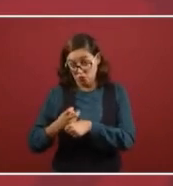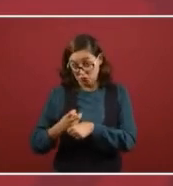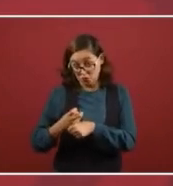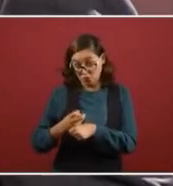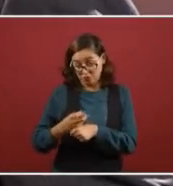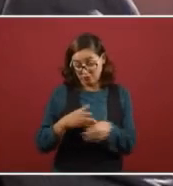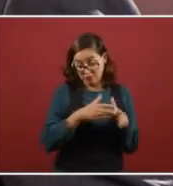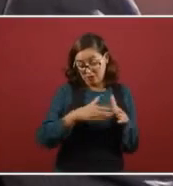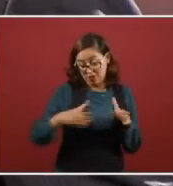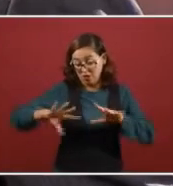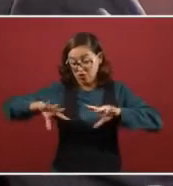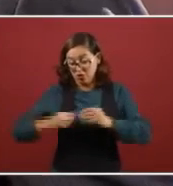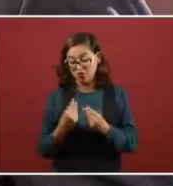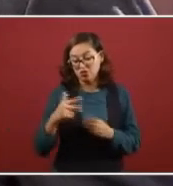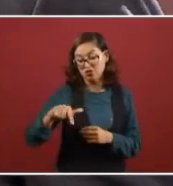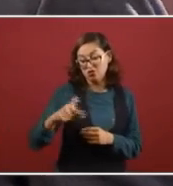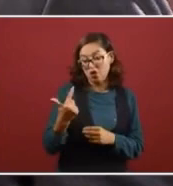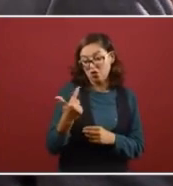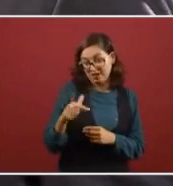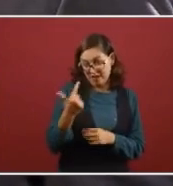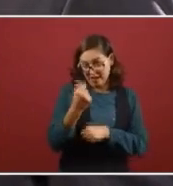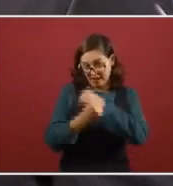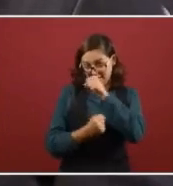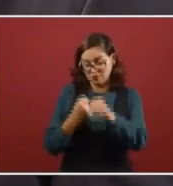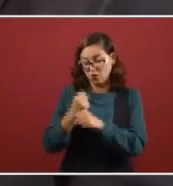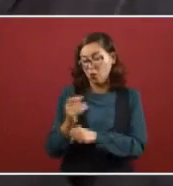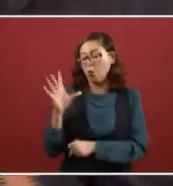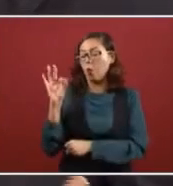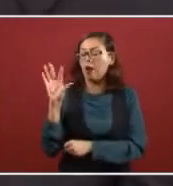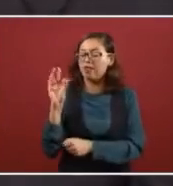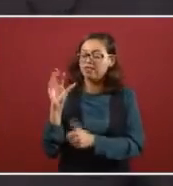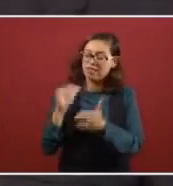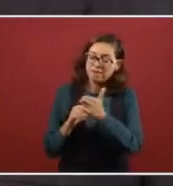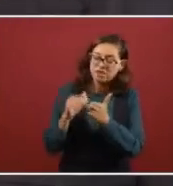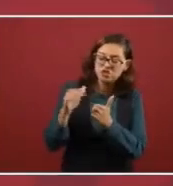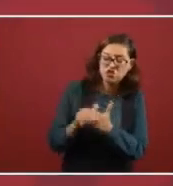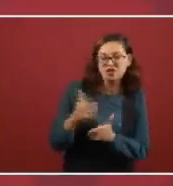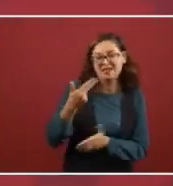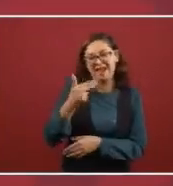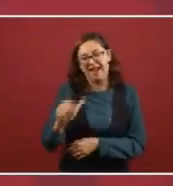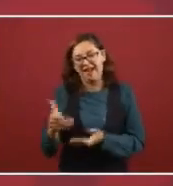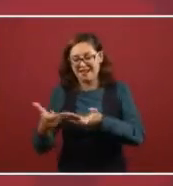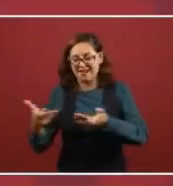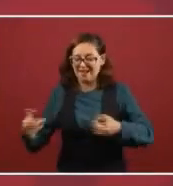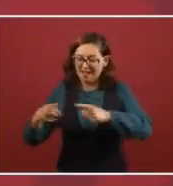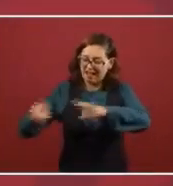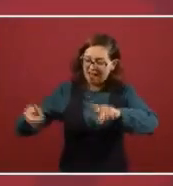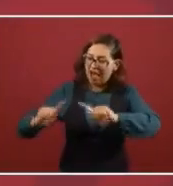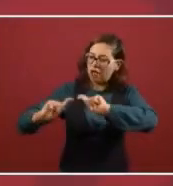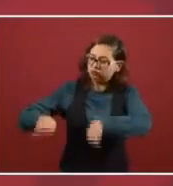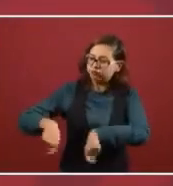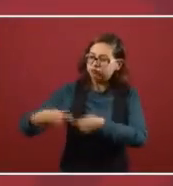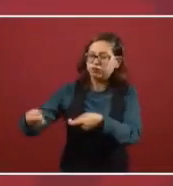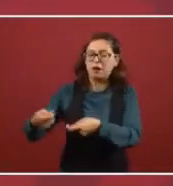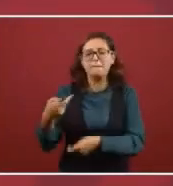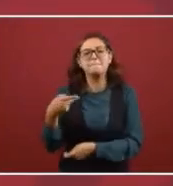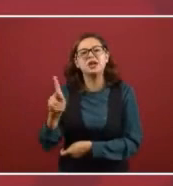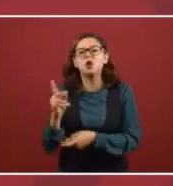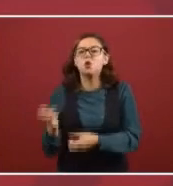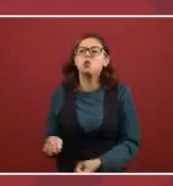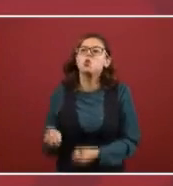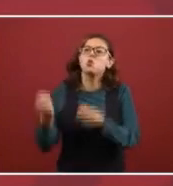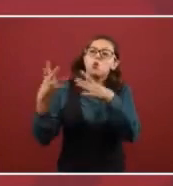up with 40 million hectares of land. So how much in reality are